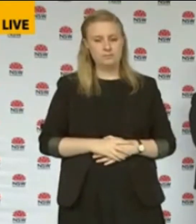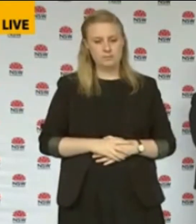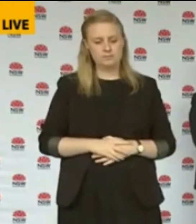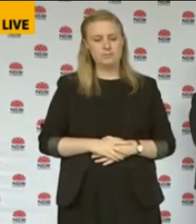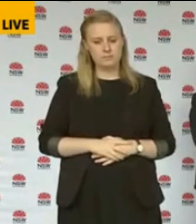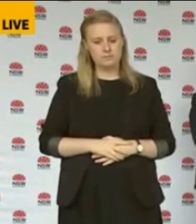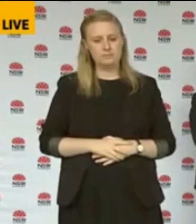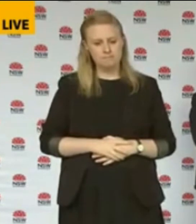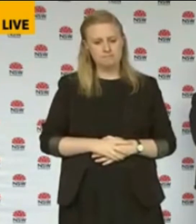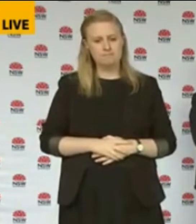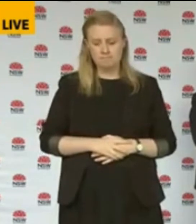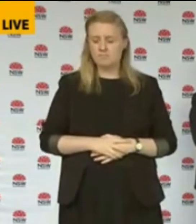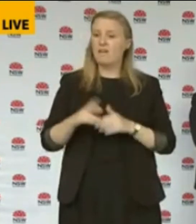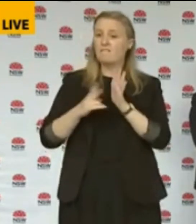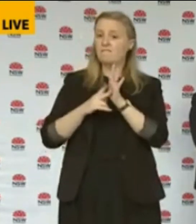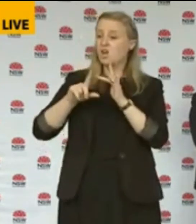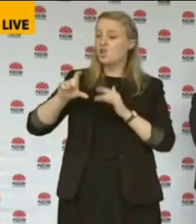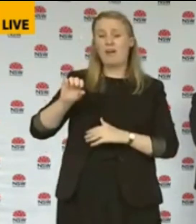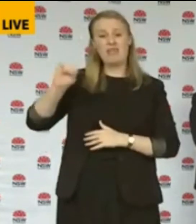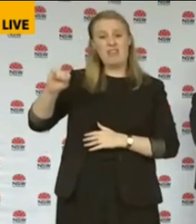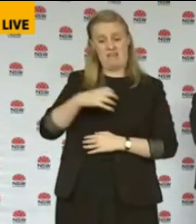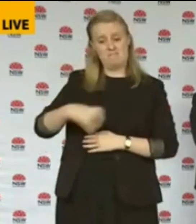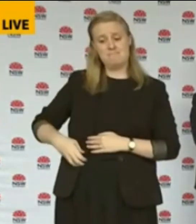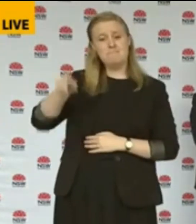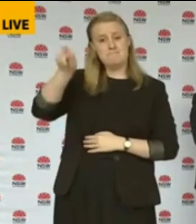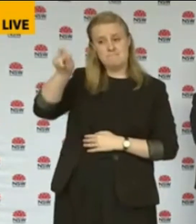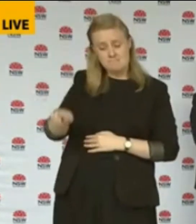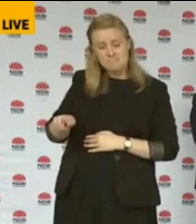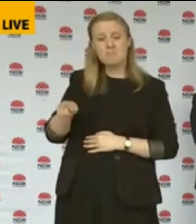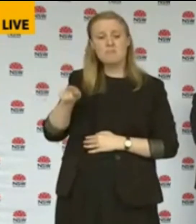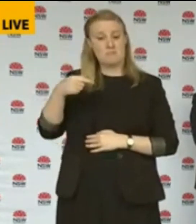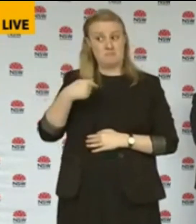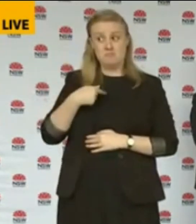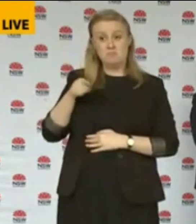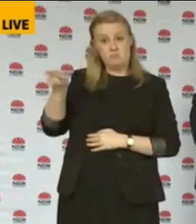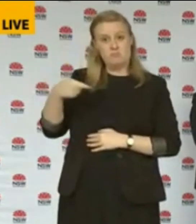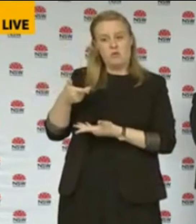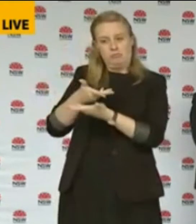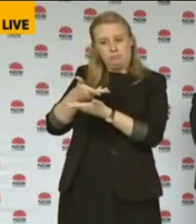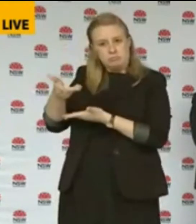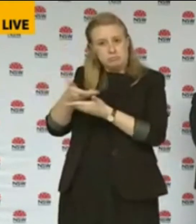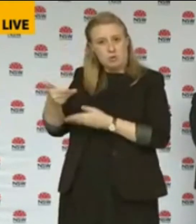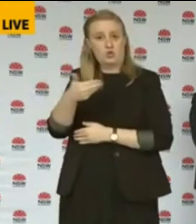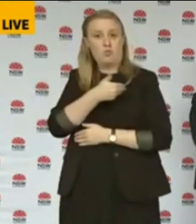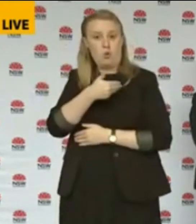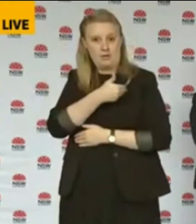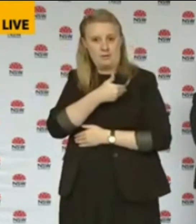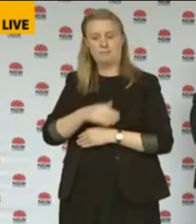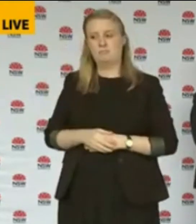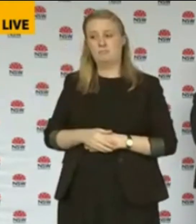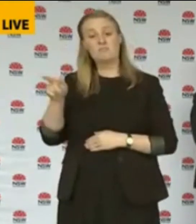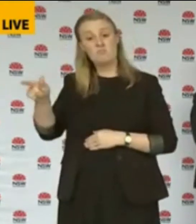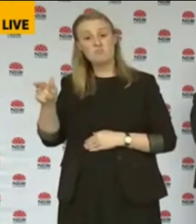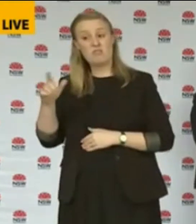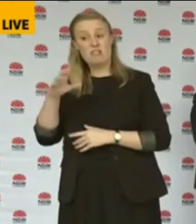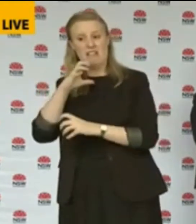the Victorian Minister, Martin Foley, and I have been communicating this morning, and obviously the Victorian government is concerned, and therefore the New South